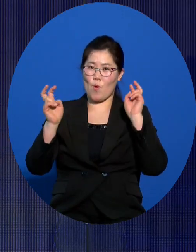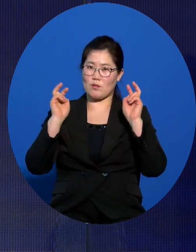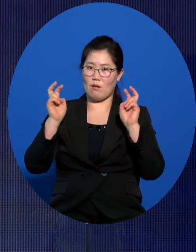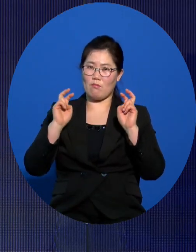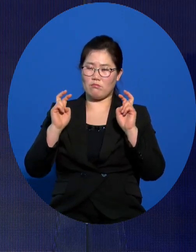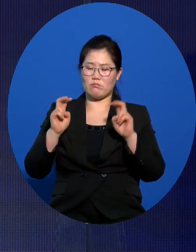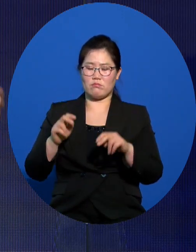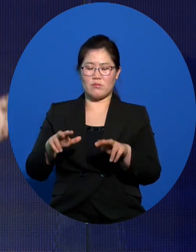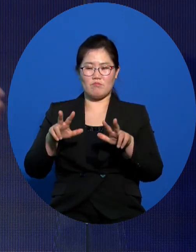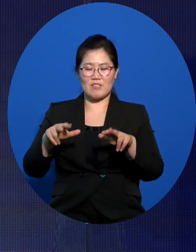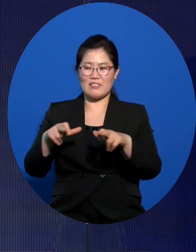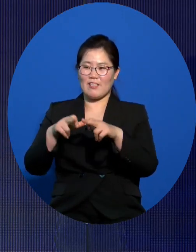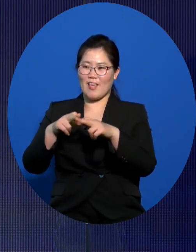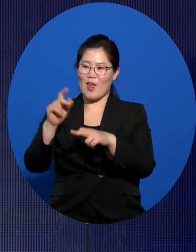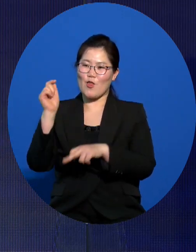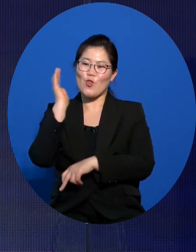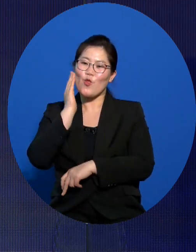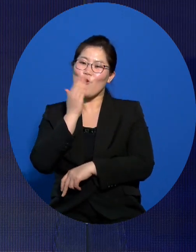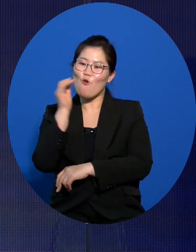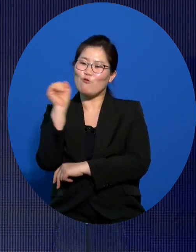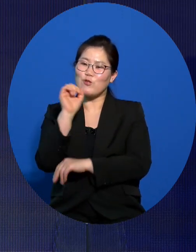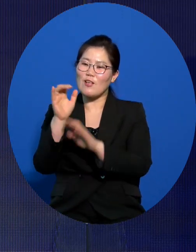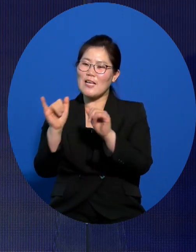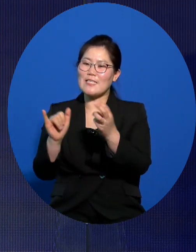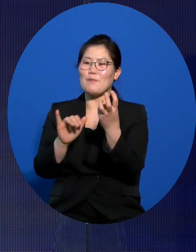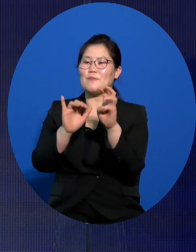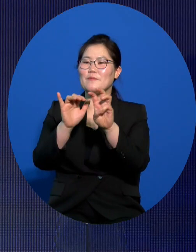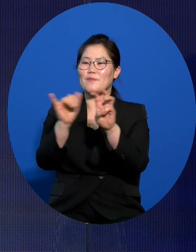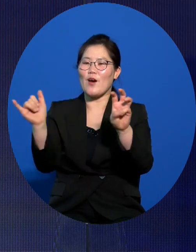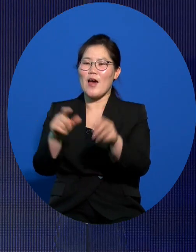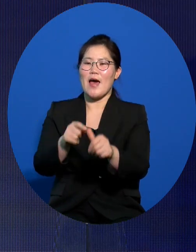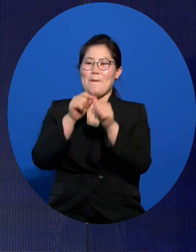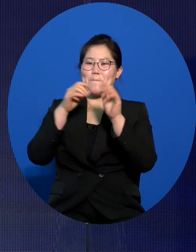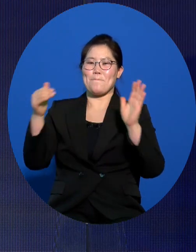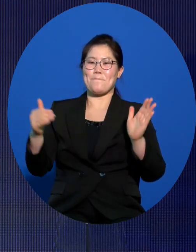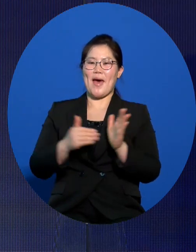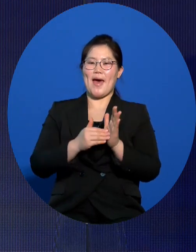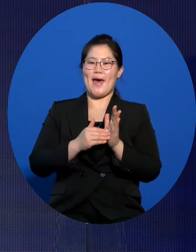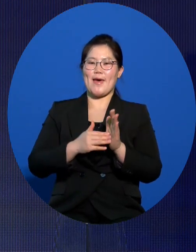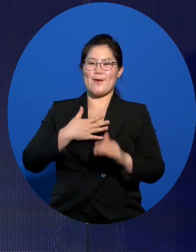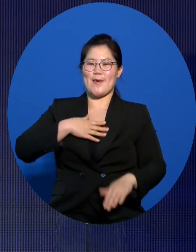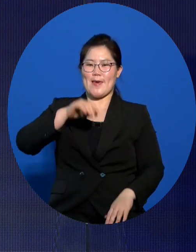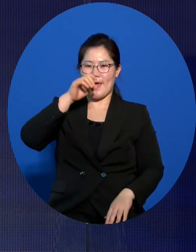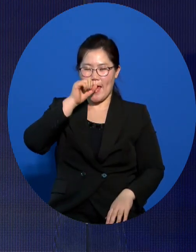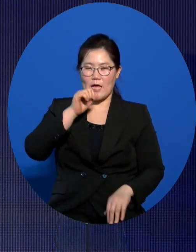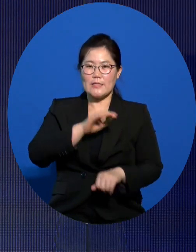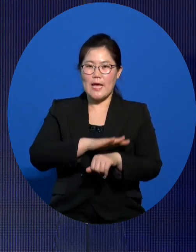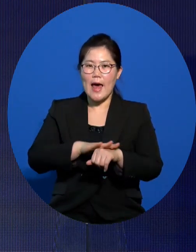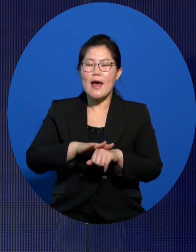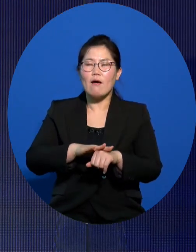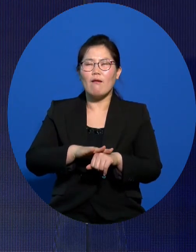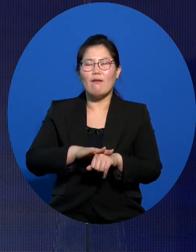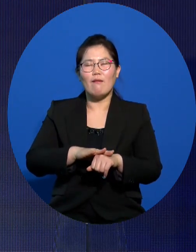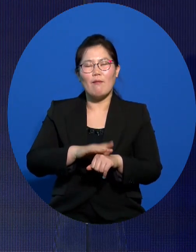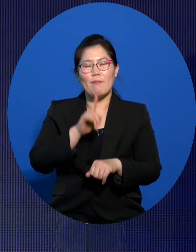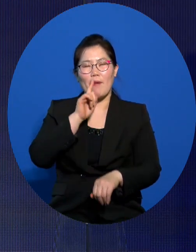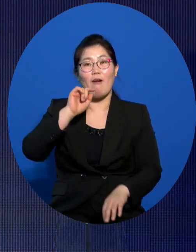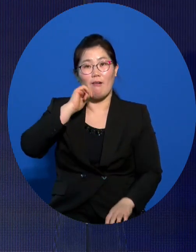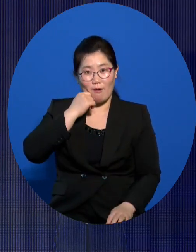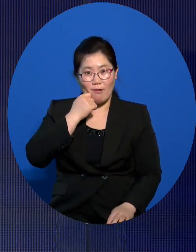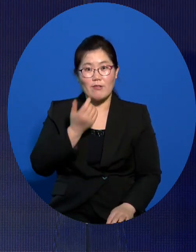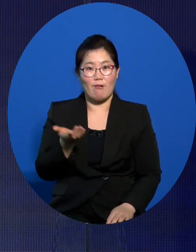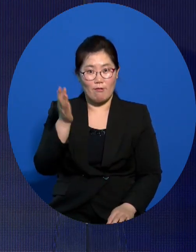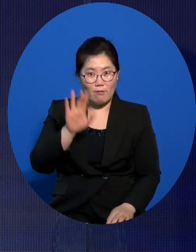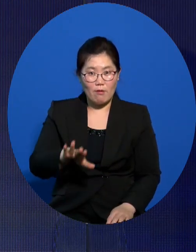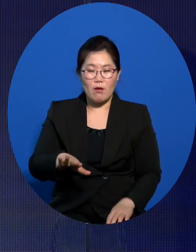doing right now, well, just because we're employing and giving jobs to 30 people cannot solve all of our issues,